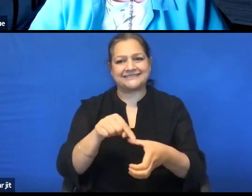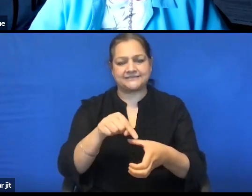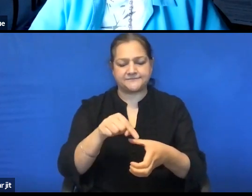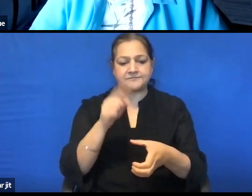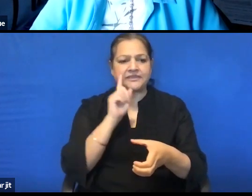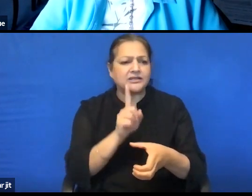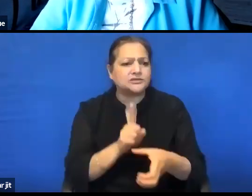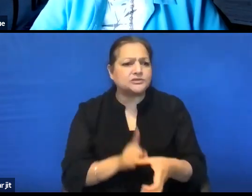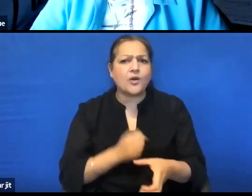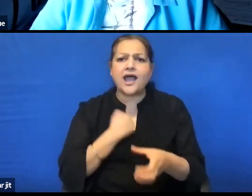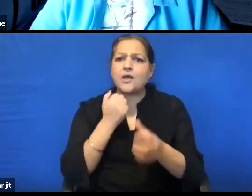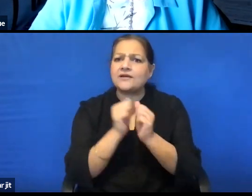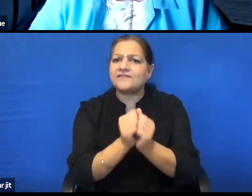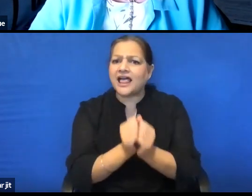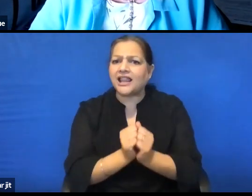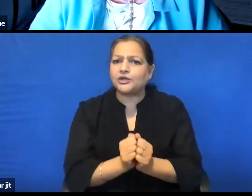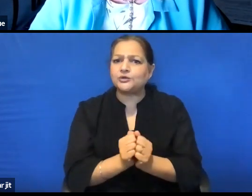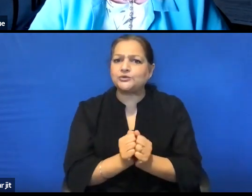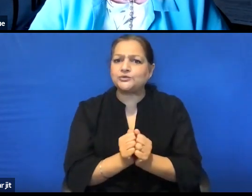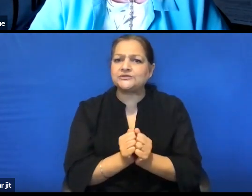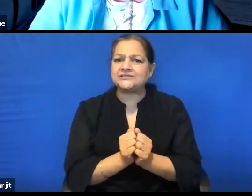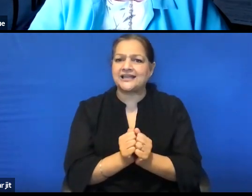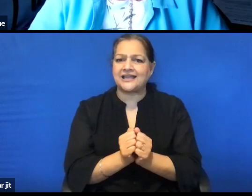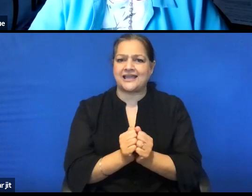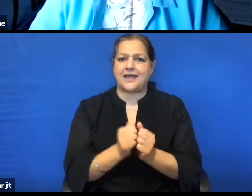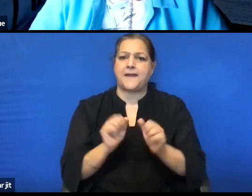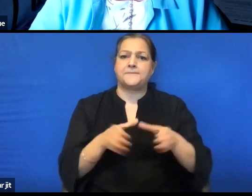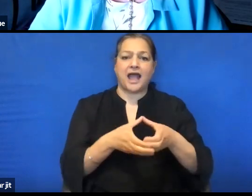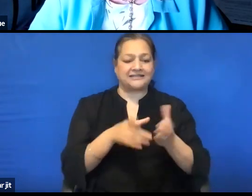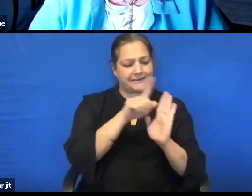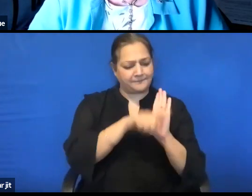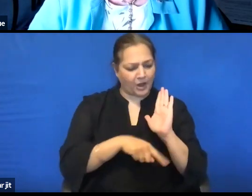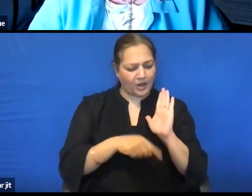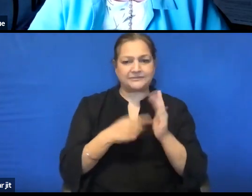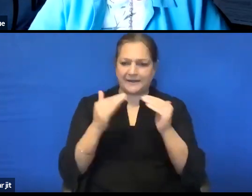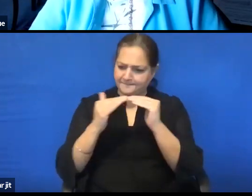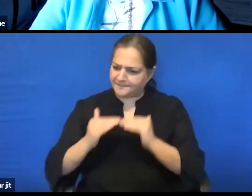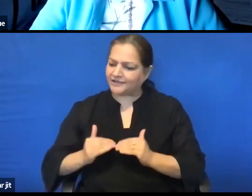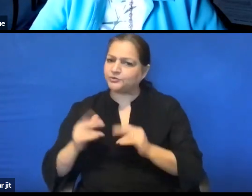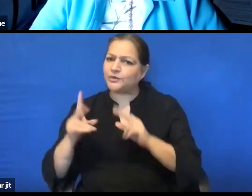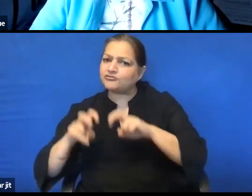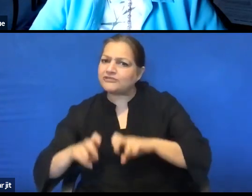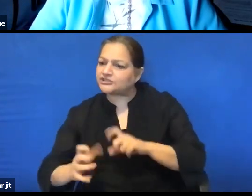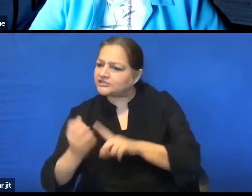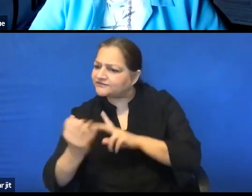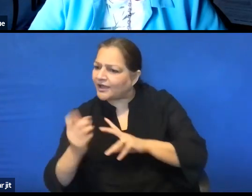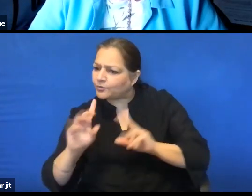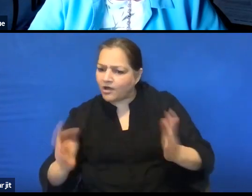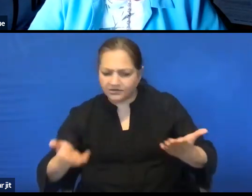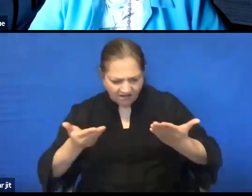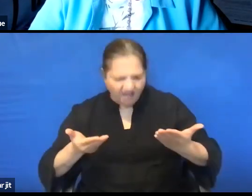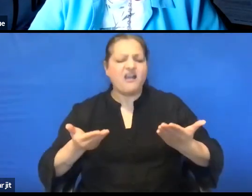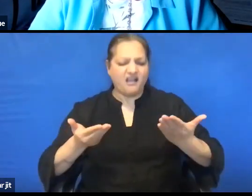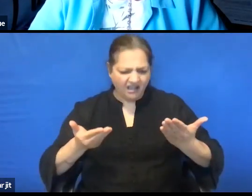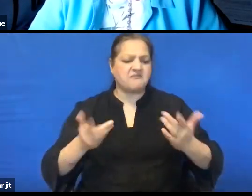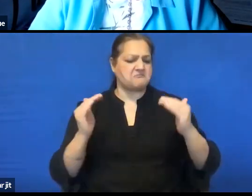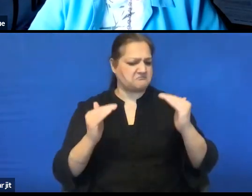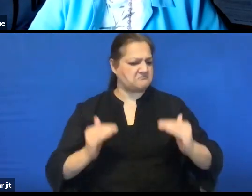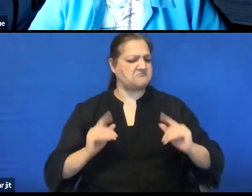I also matched our own party policy with what research said. And I made sure that it was close enough. And then I